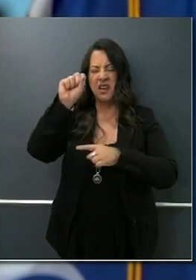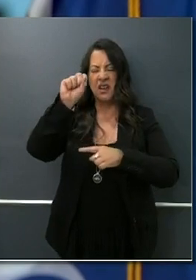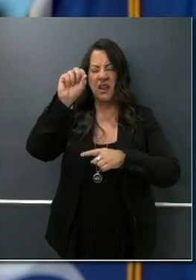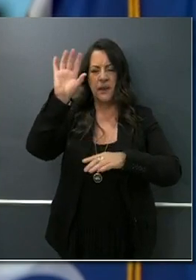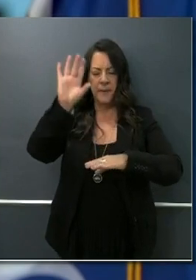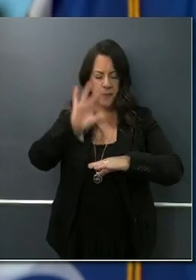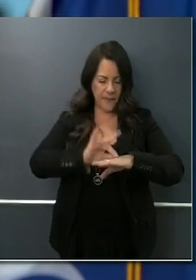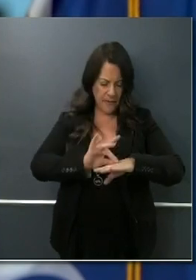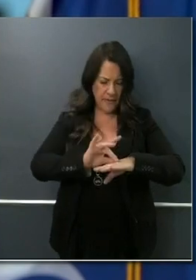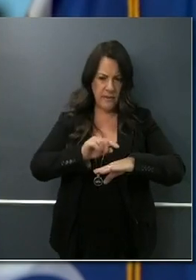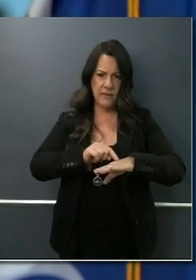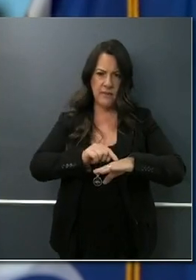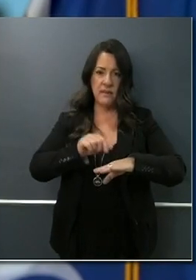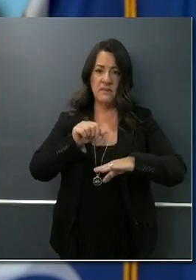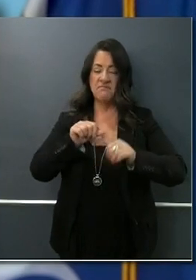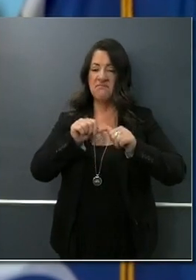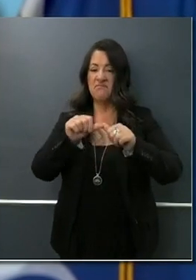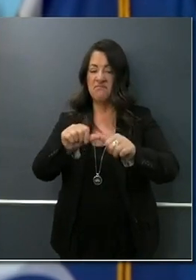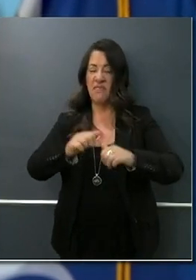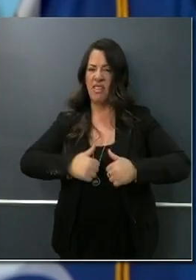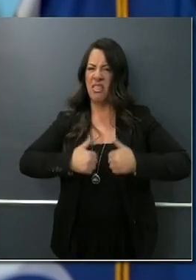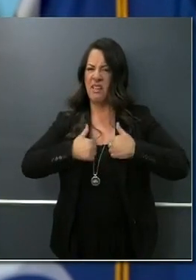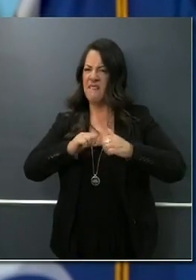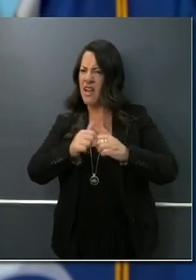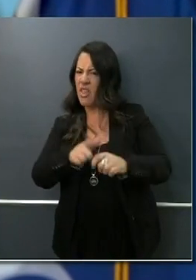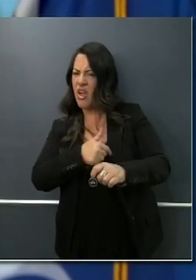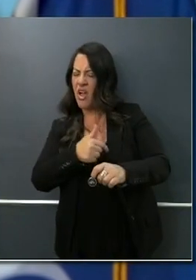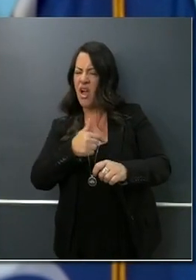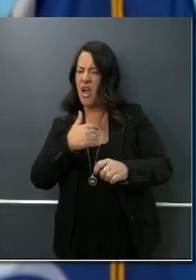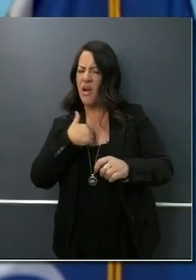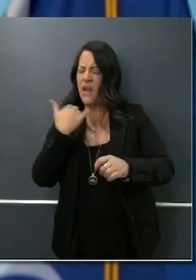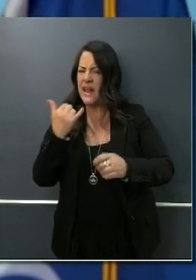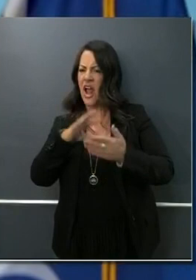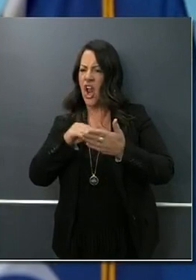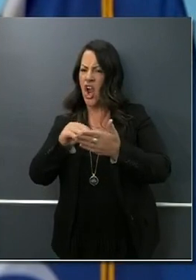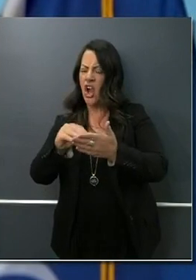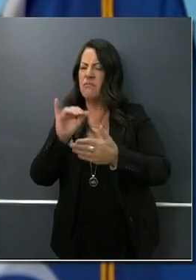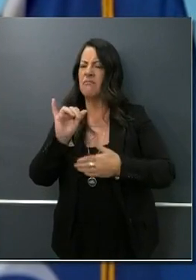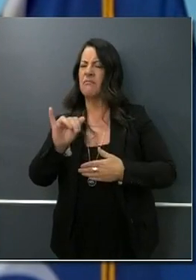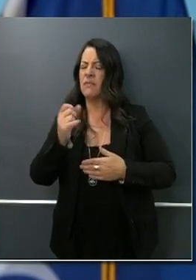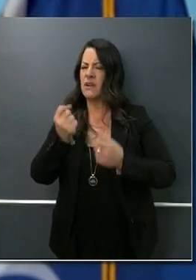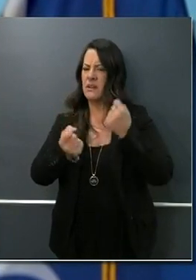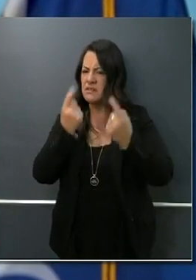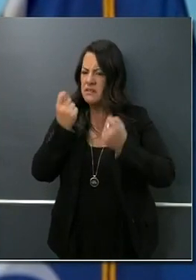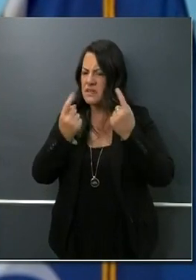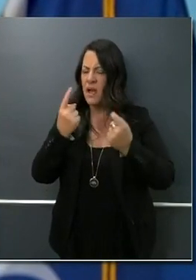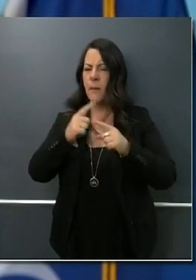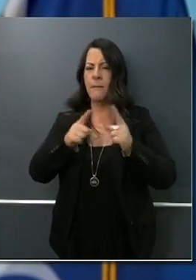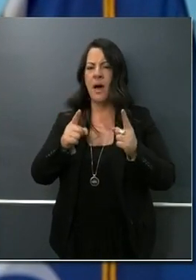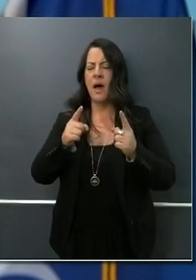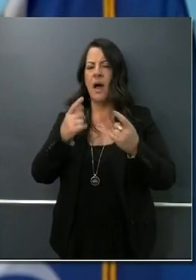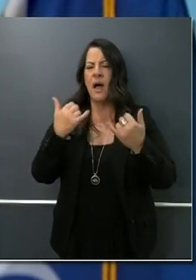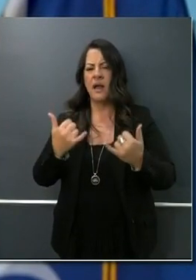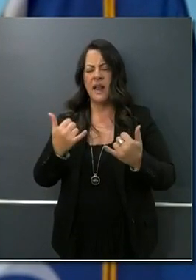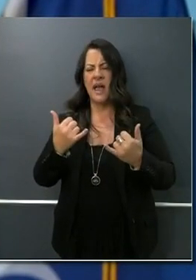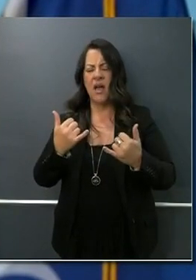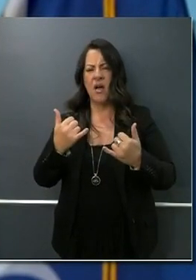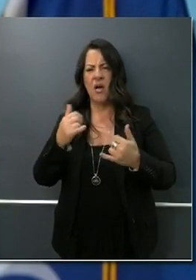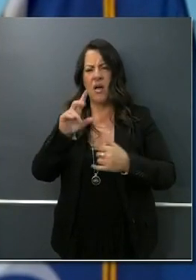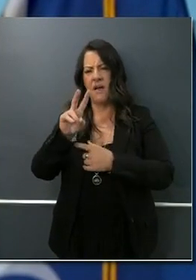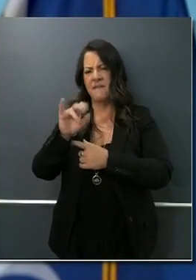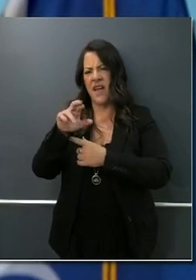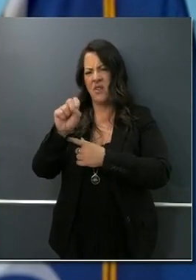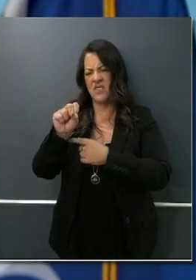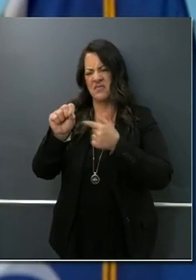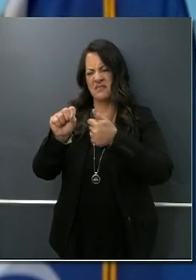forth. But we understand, at least what I've understood now through all of these briefings, is that the virus is a